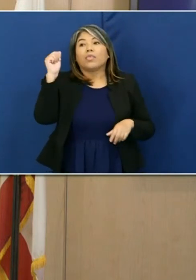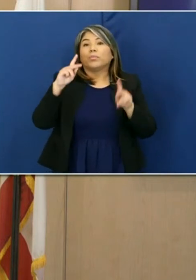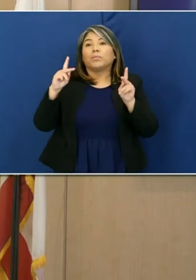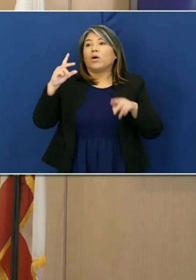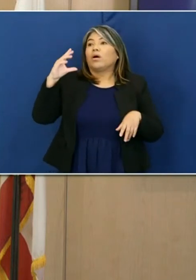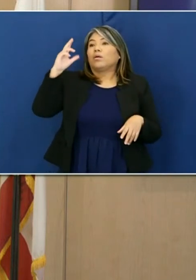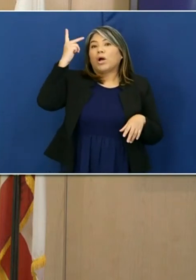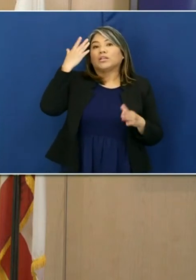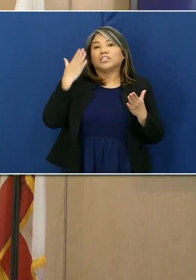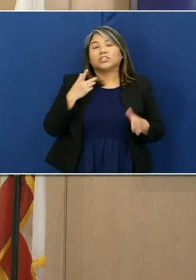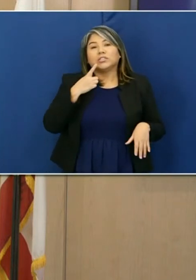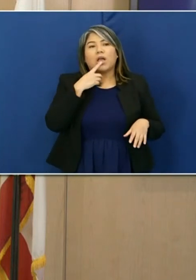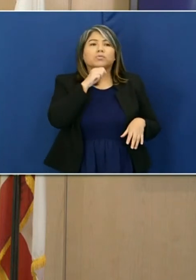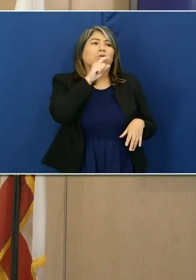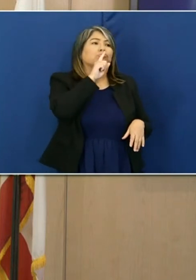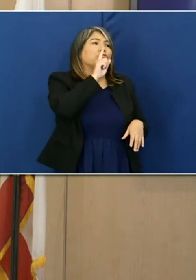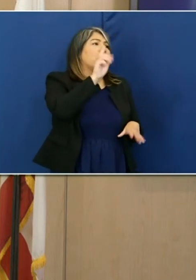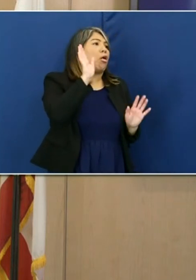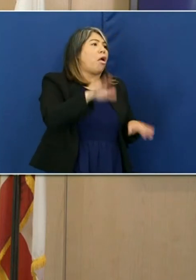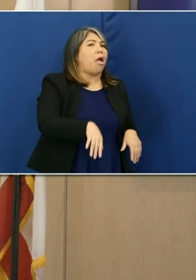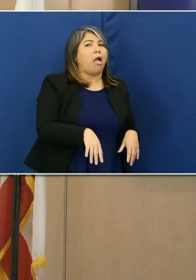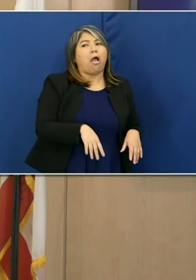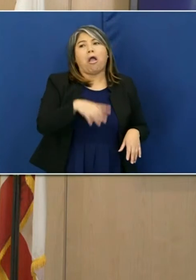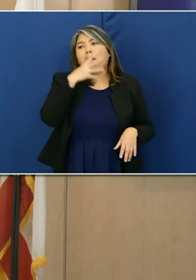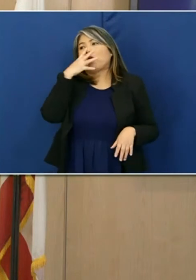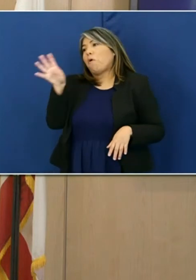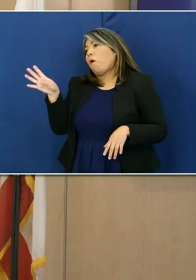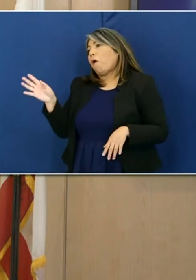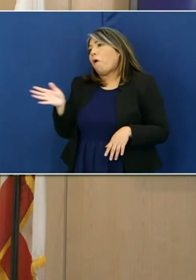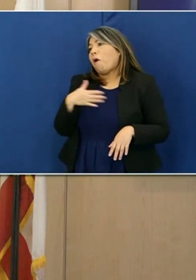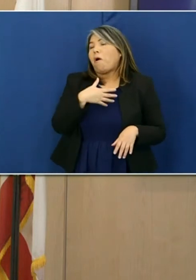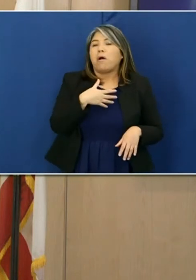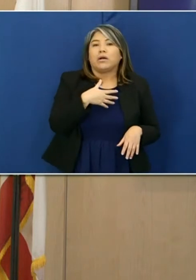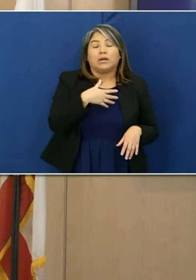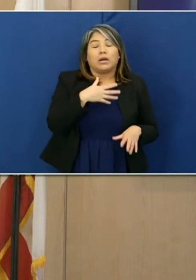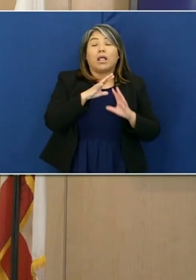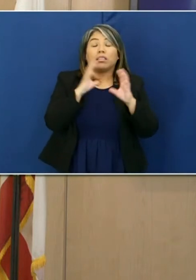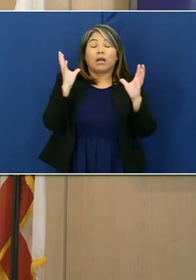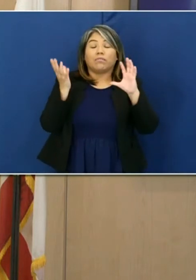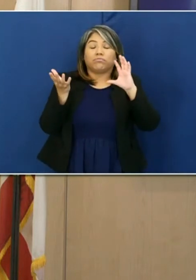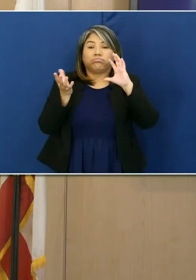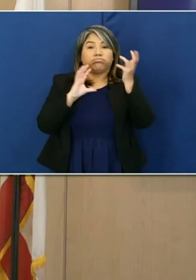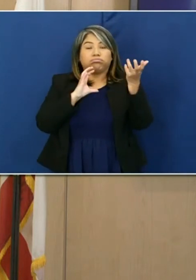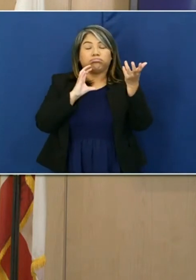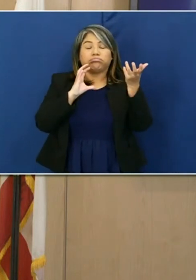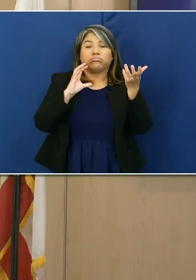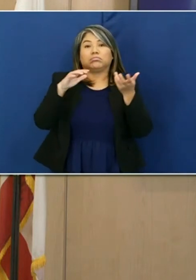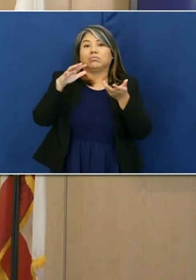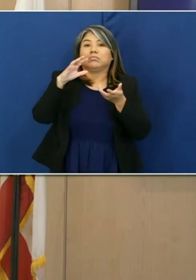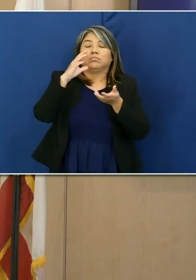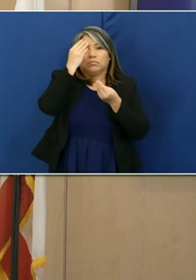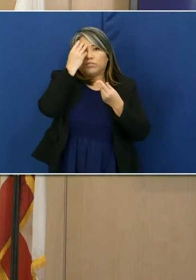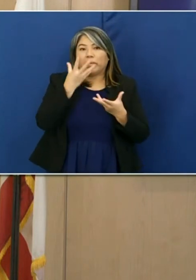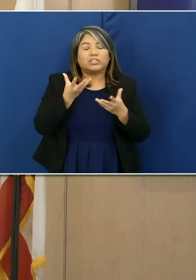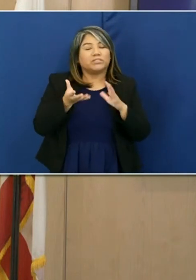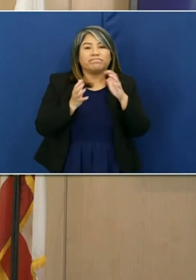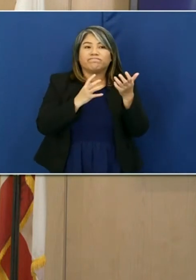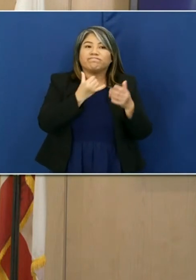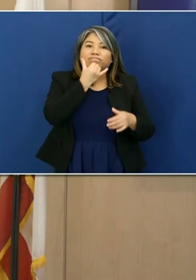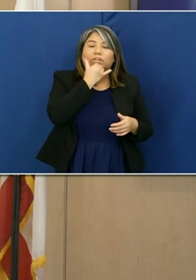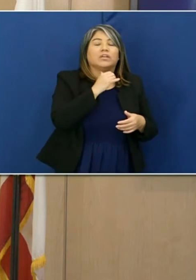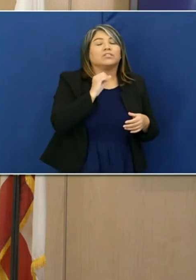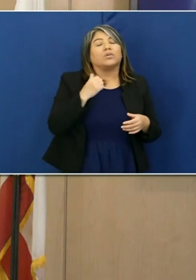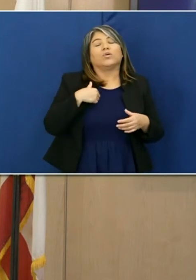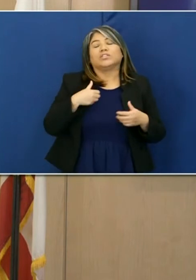and you need to ignore it and you should defy it and you should not follow it, and there's so much misinformation. It is a very challenging time, which is why every day we go